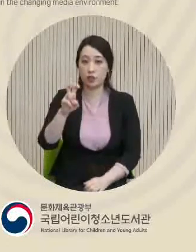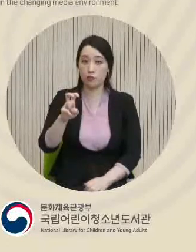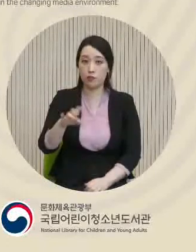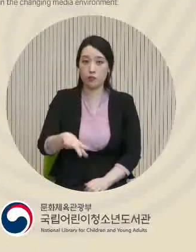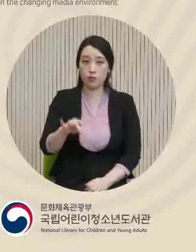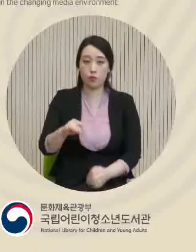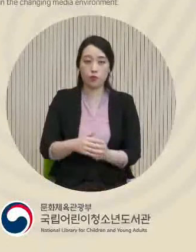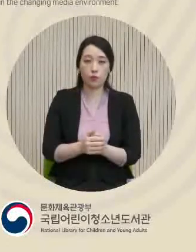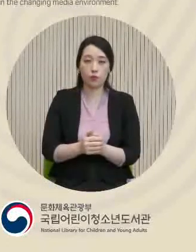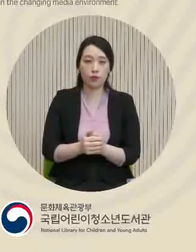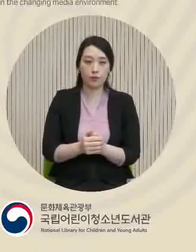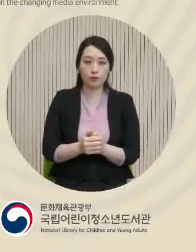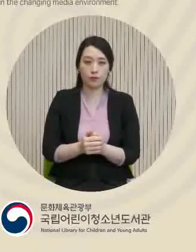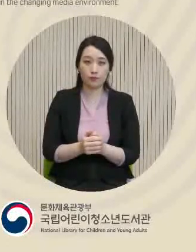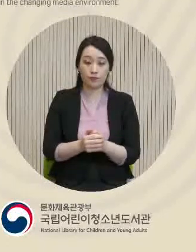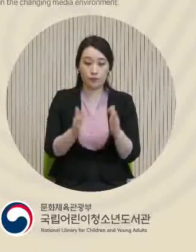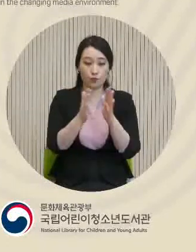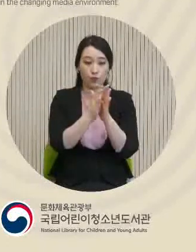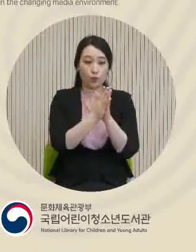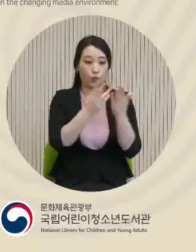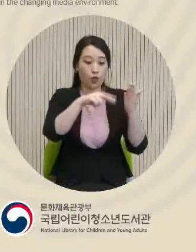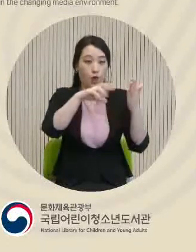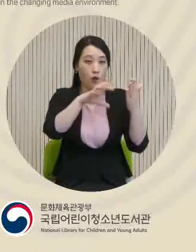And at the beginning of the 2020,